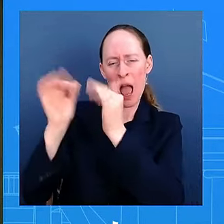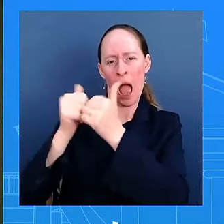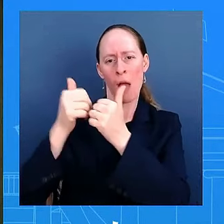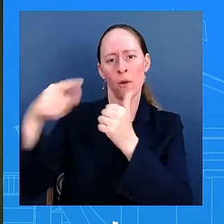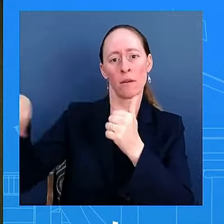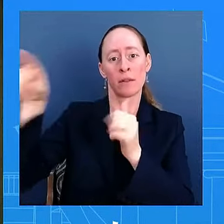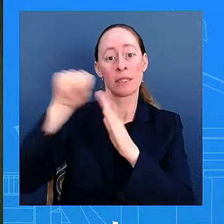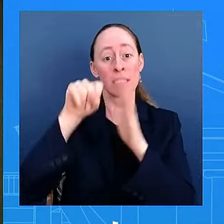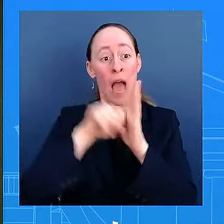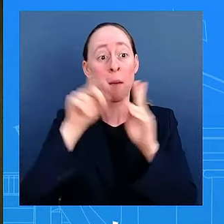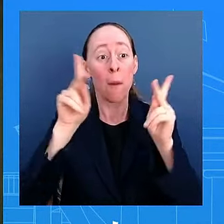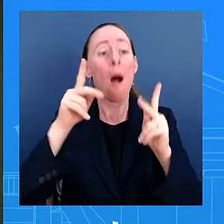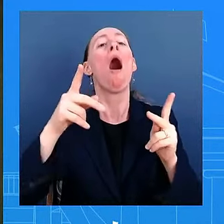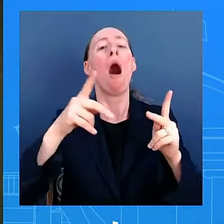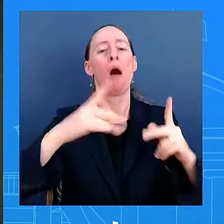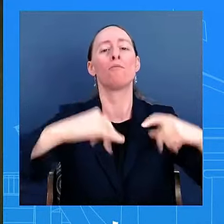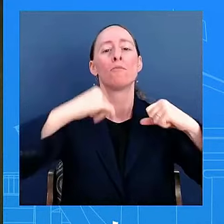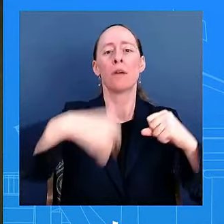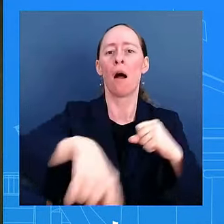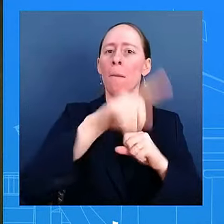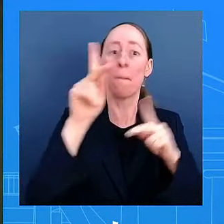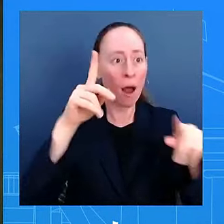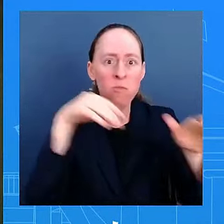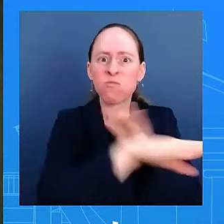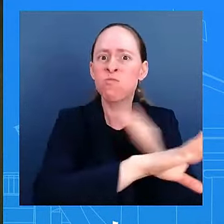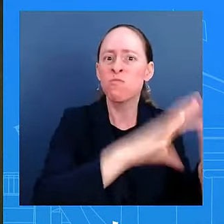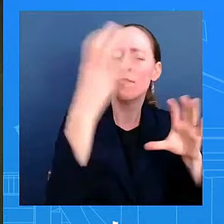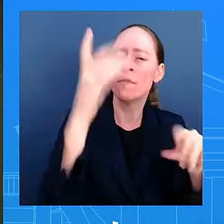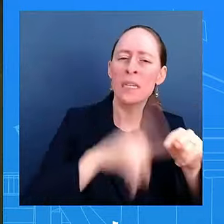cyber security perspective. That would be one example.